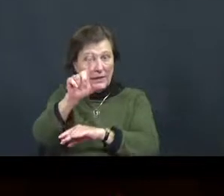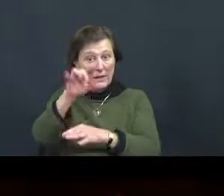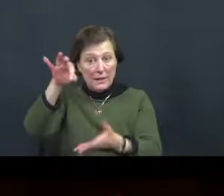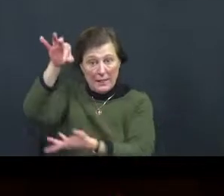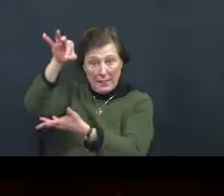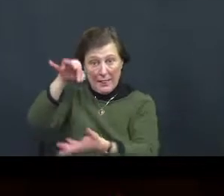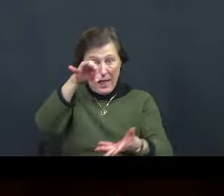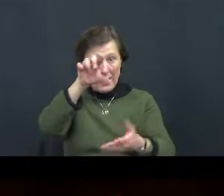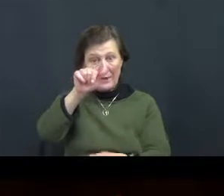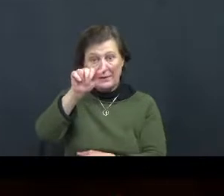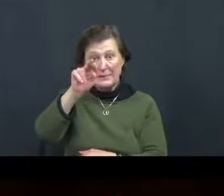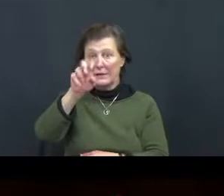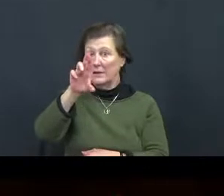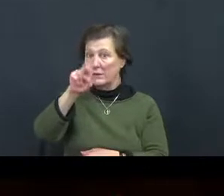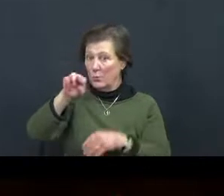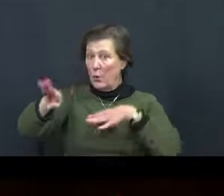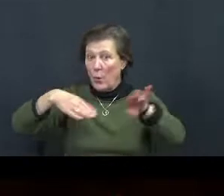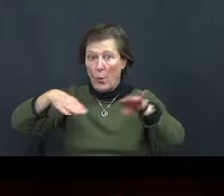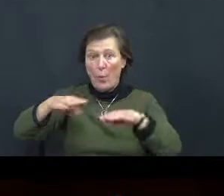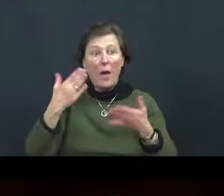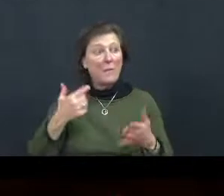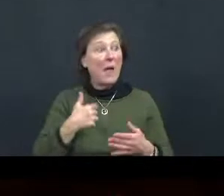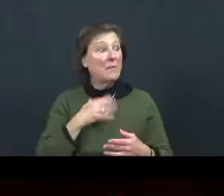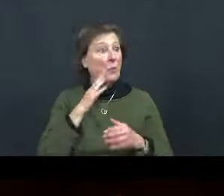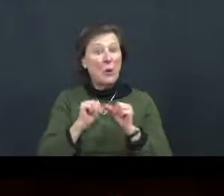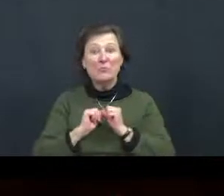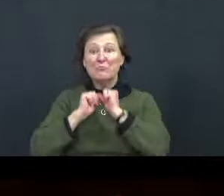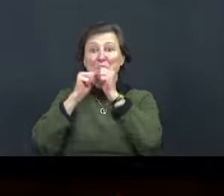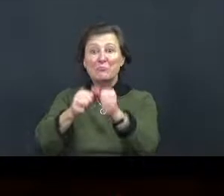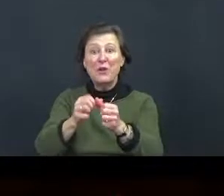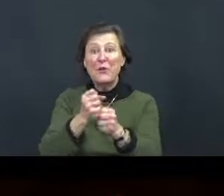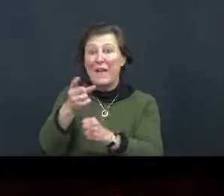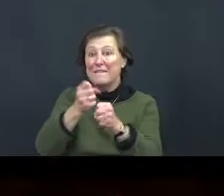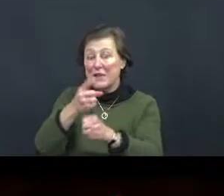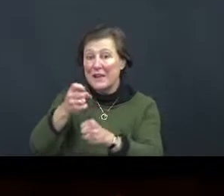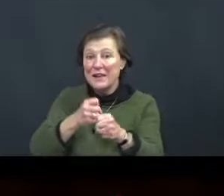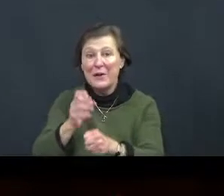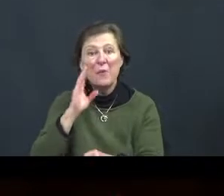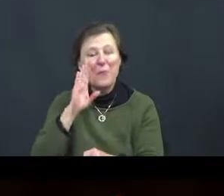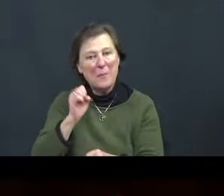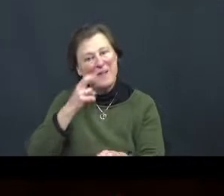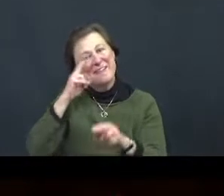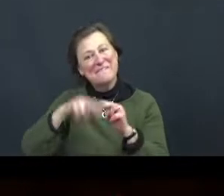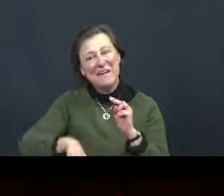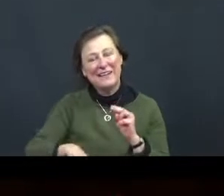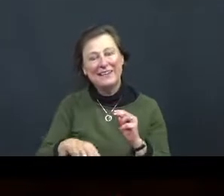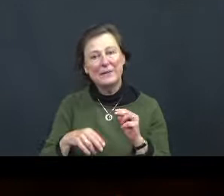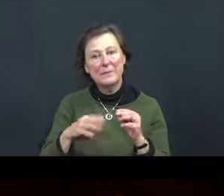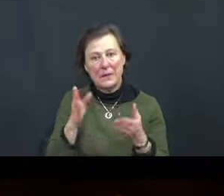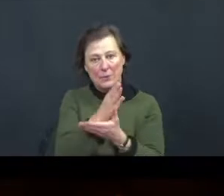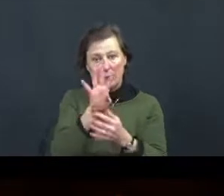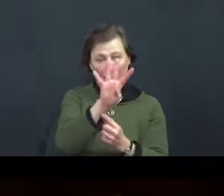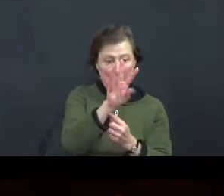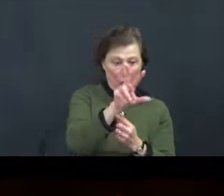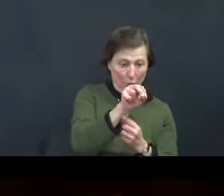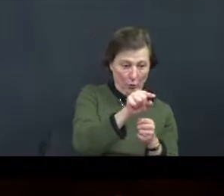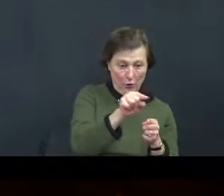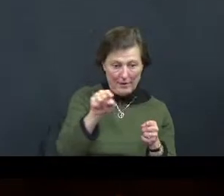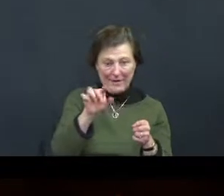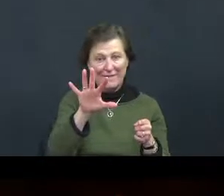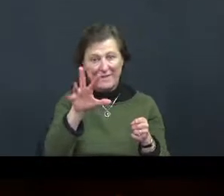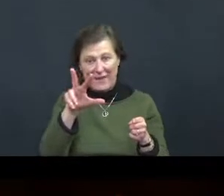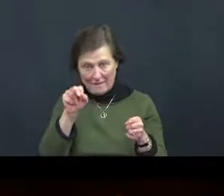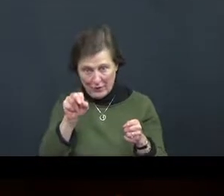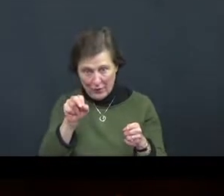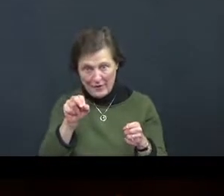lantern walk. Maybe we'll keep doing this after the pandemic. It's probably going to be so much fun. That's going to be between 4:30 and